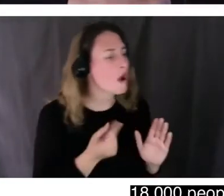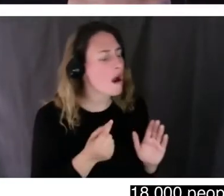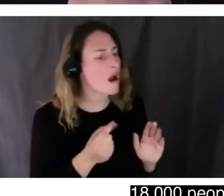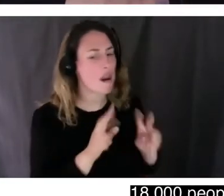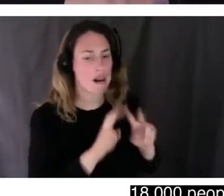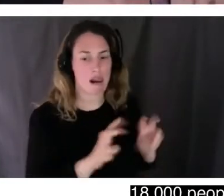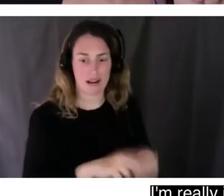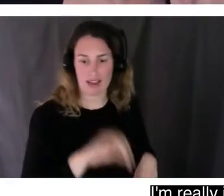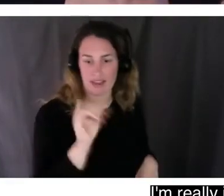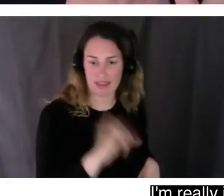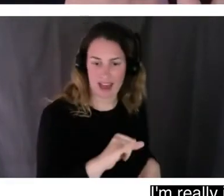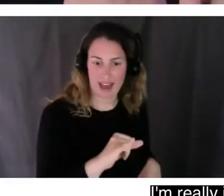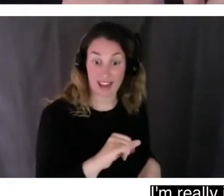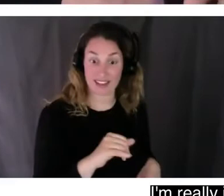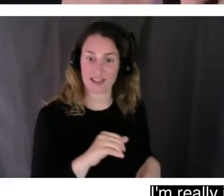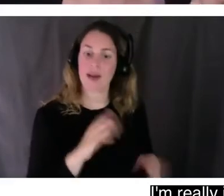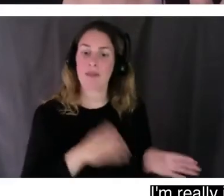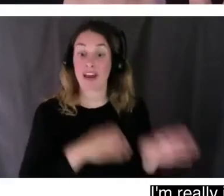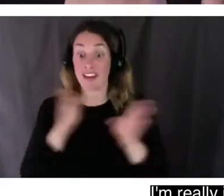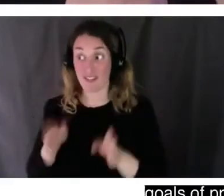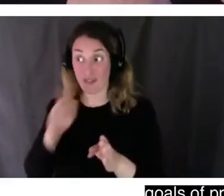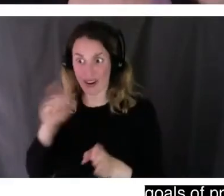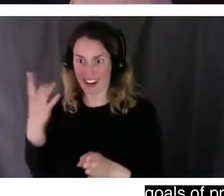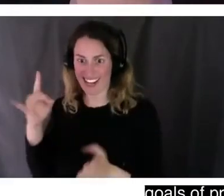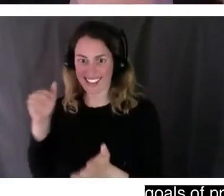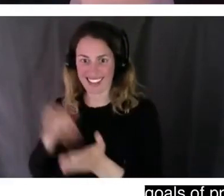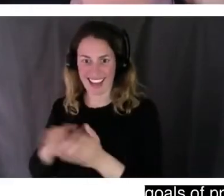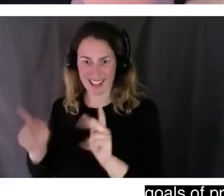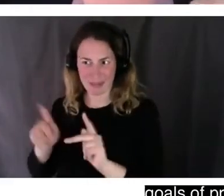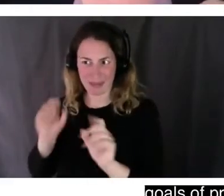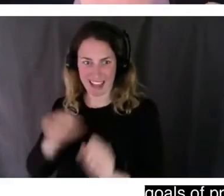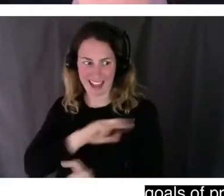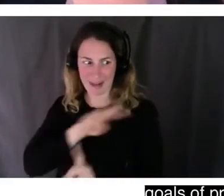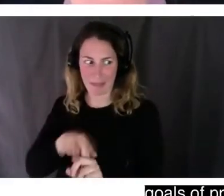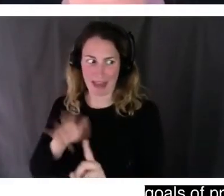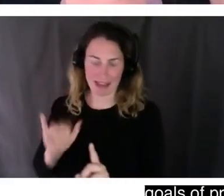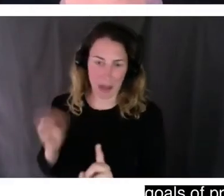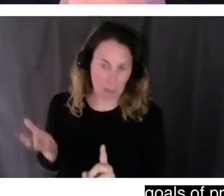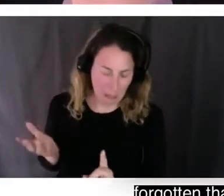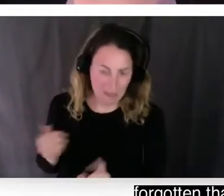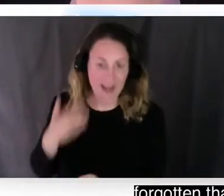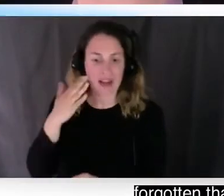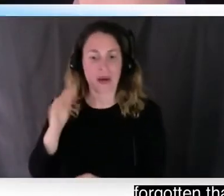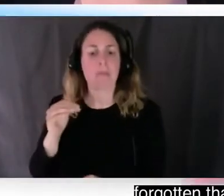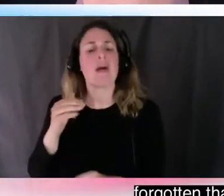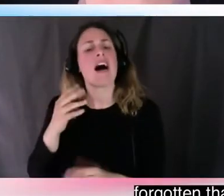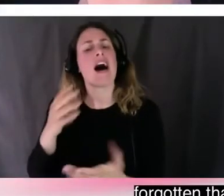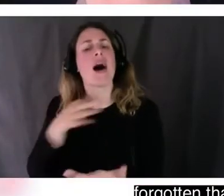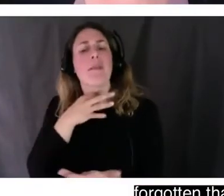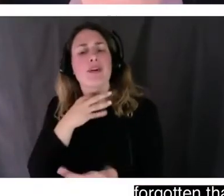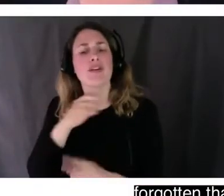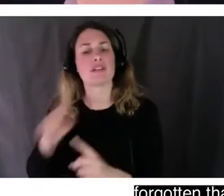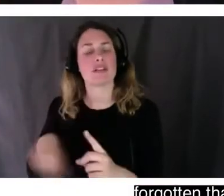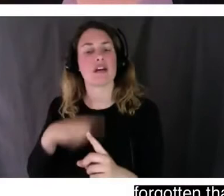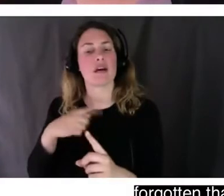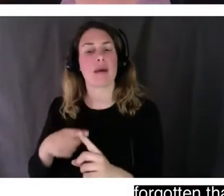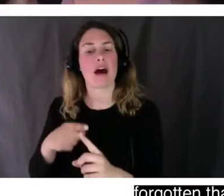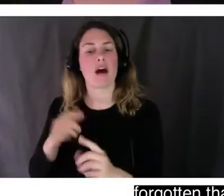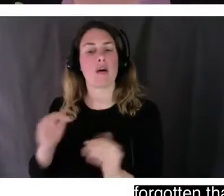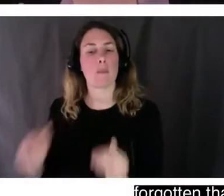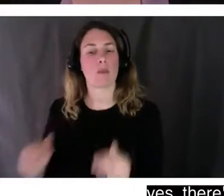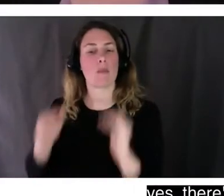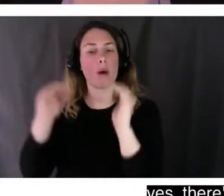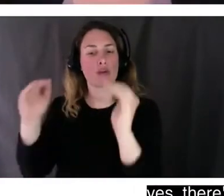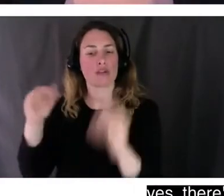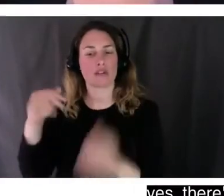even doable? But what I'm really interested in hearing about is the goals of promotion, because I think we've forgotten that we get people in the